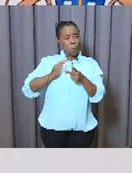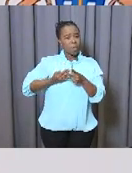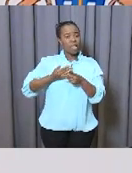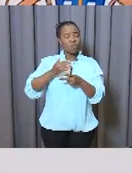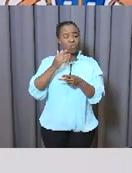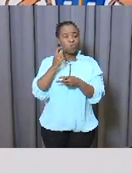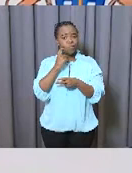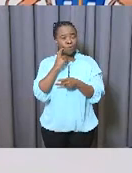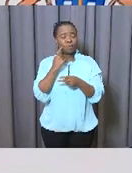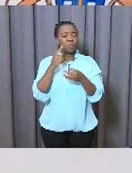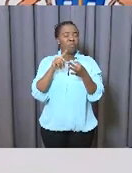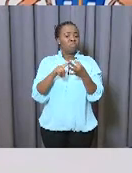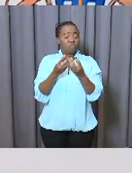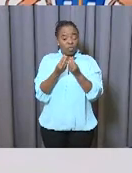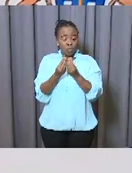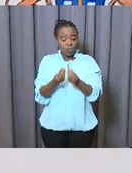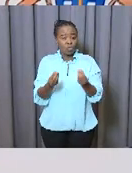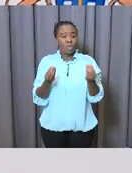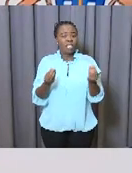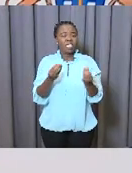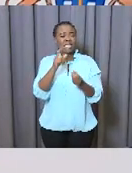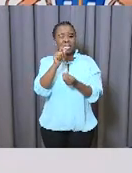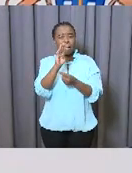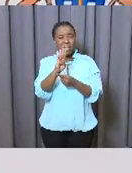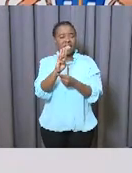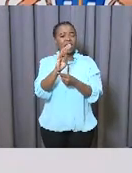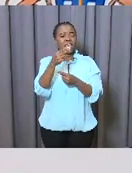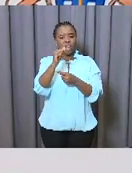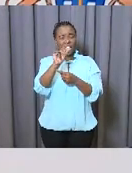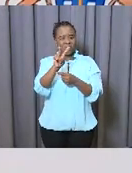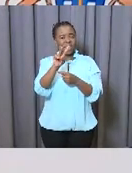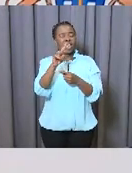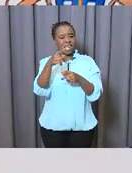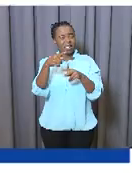pregnant, the children, people who have TB and HIV and AIDS,